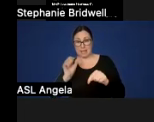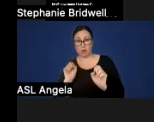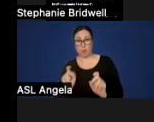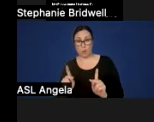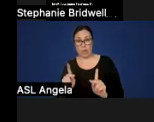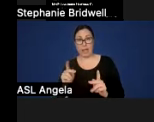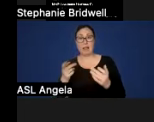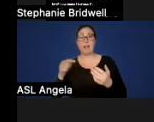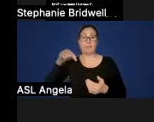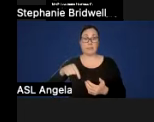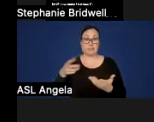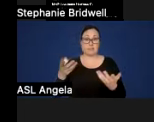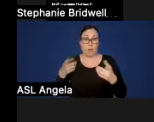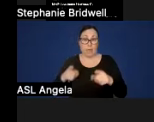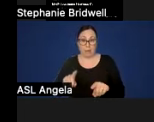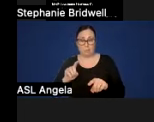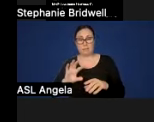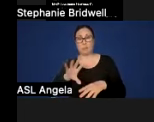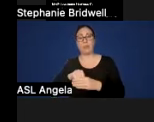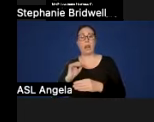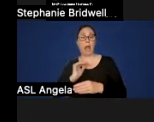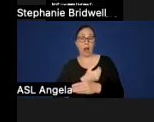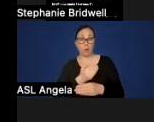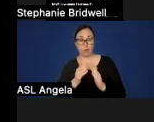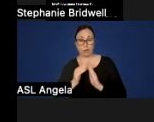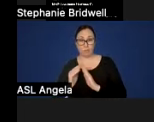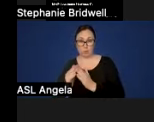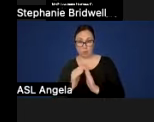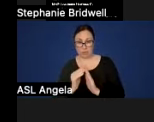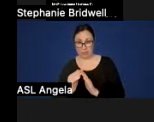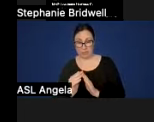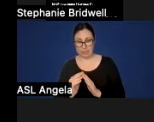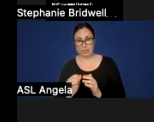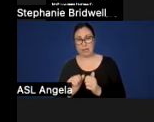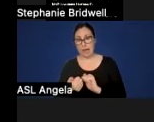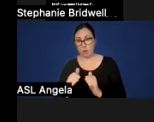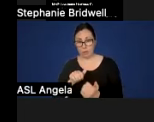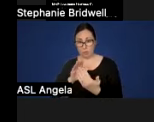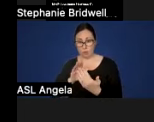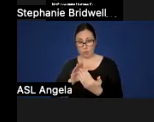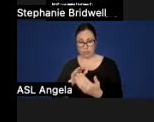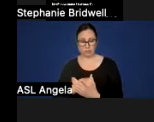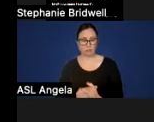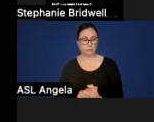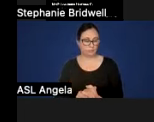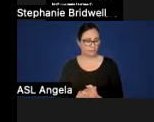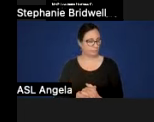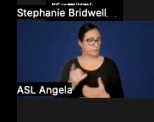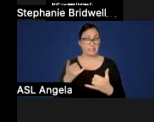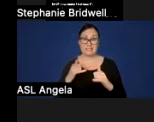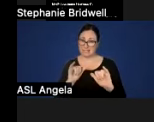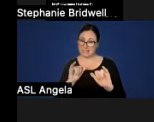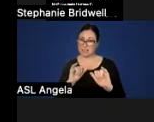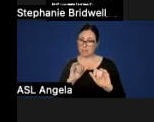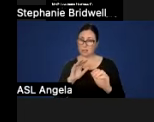and this is how we approach it, right? Obviously, still centering the victim and survivors and their family in that